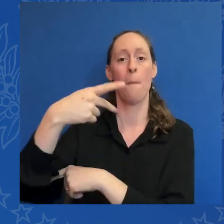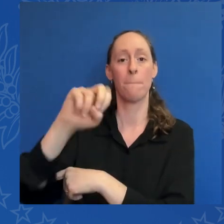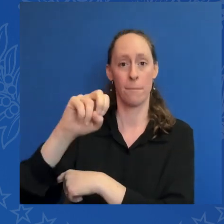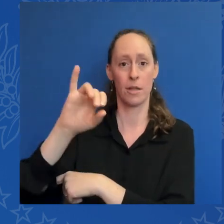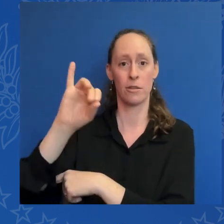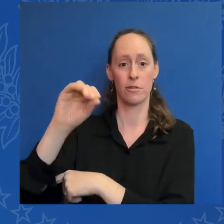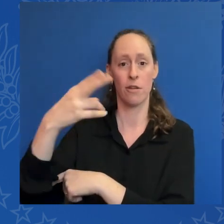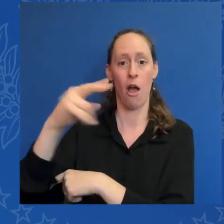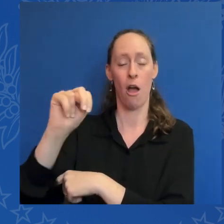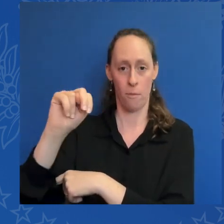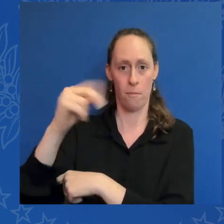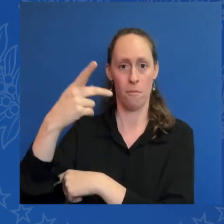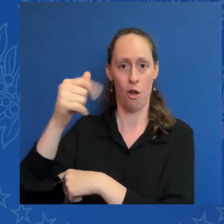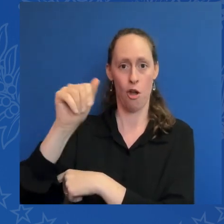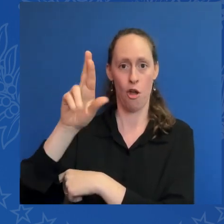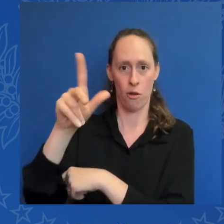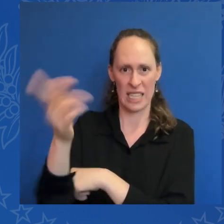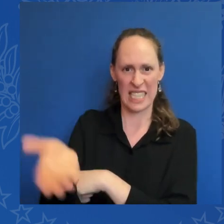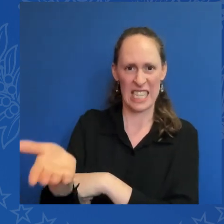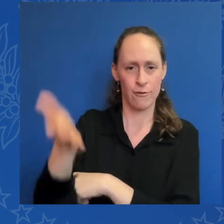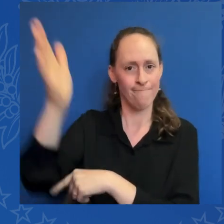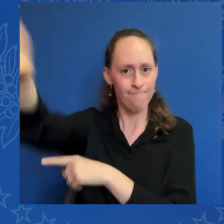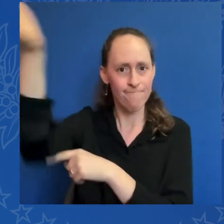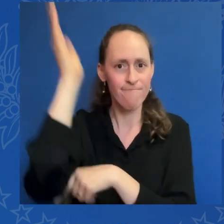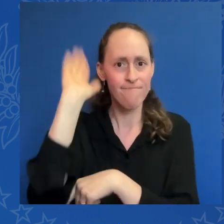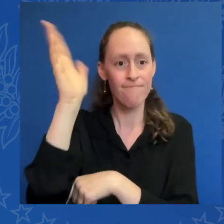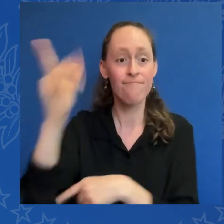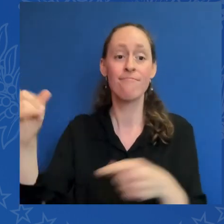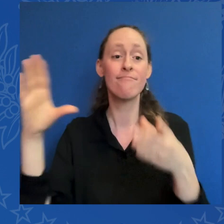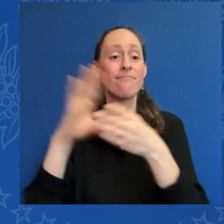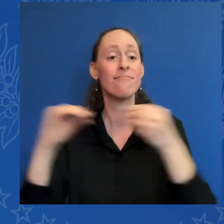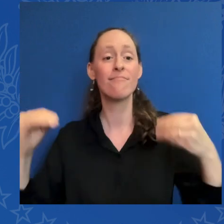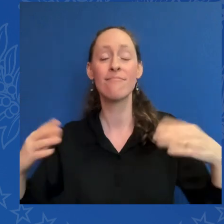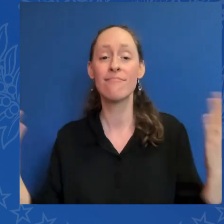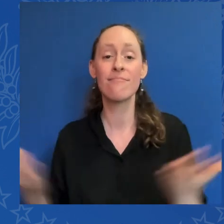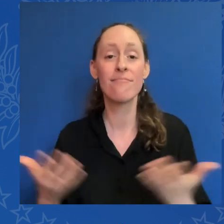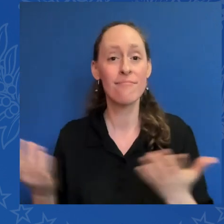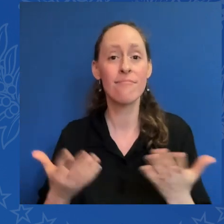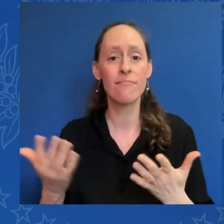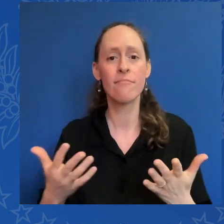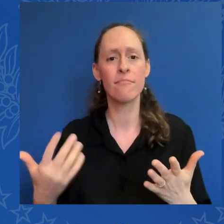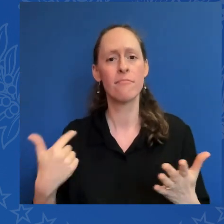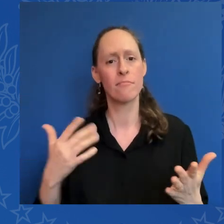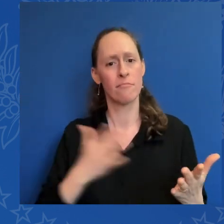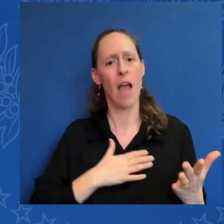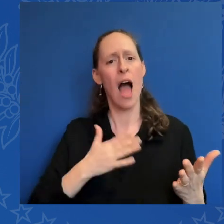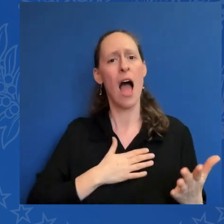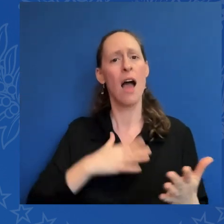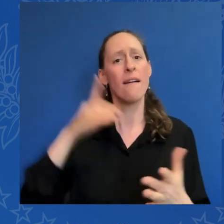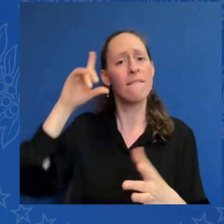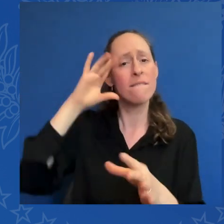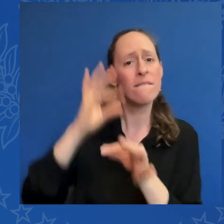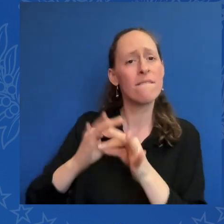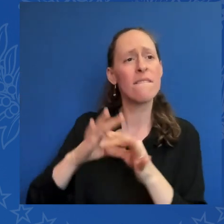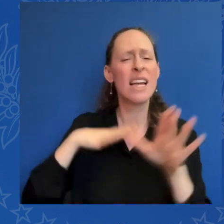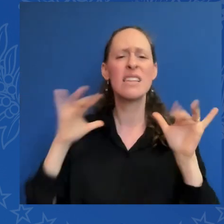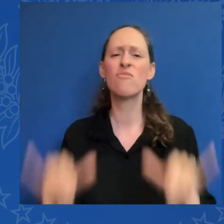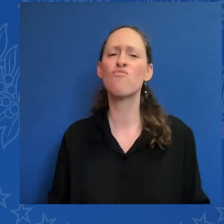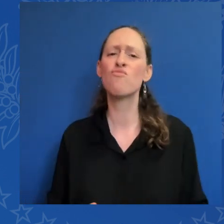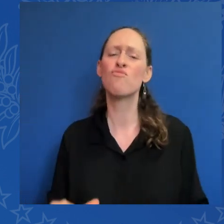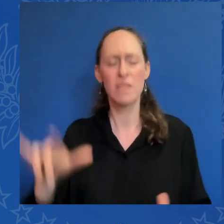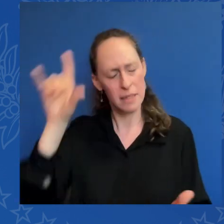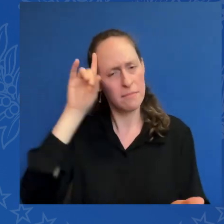quote, "I have kept the faith, and it's been the ambition of the Irish down through the centuries to have kept the